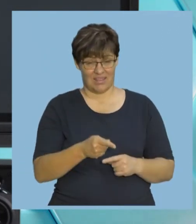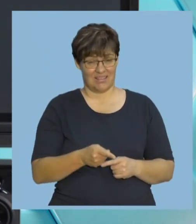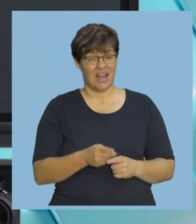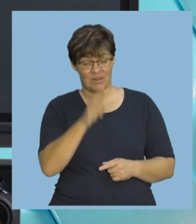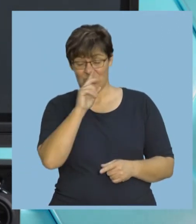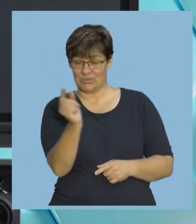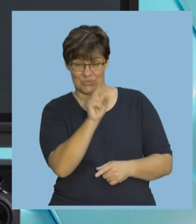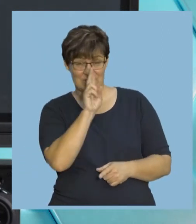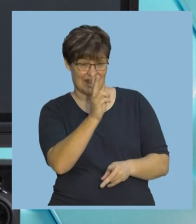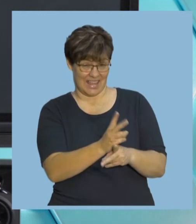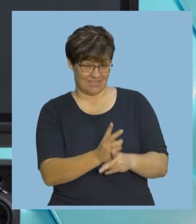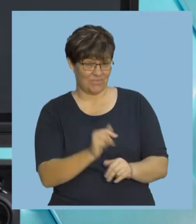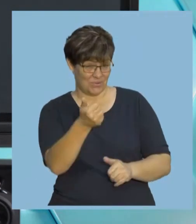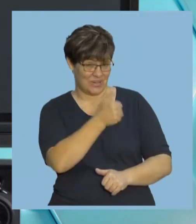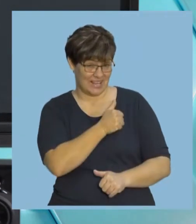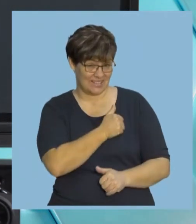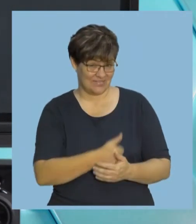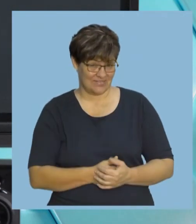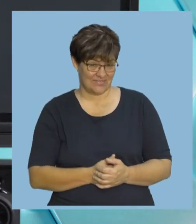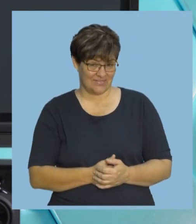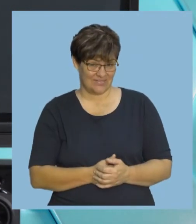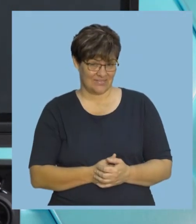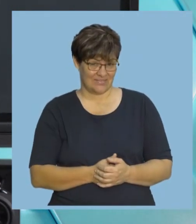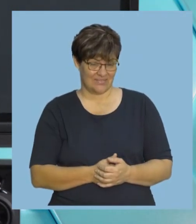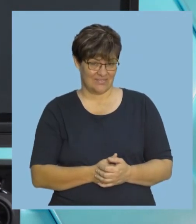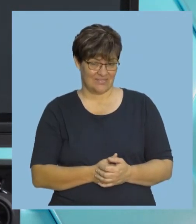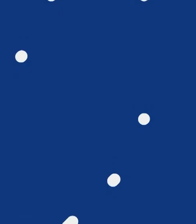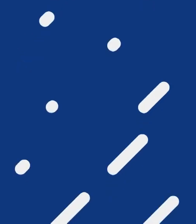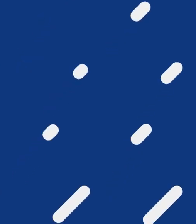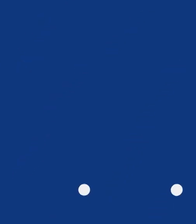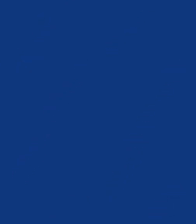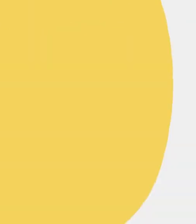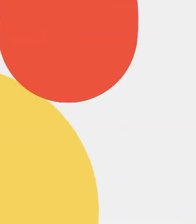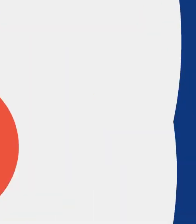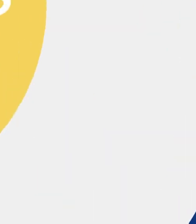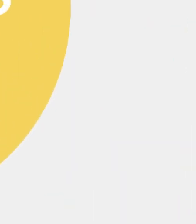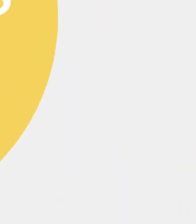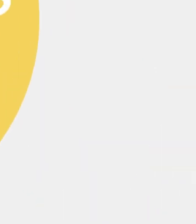I hope you enjoyed the lesson, and we hope to see you soon, and good luck.